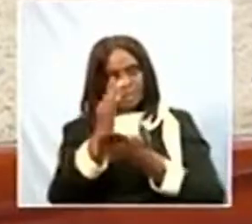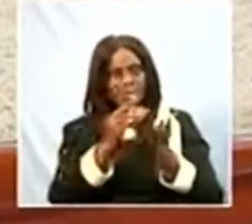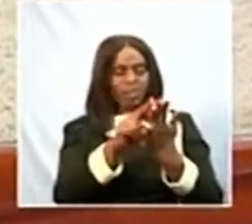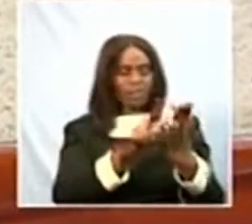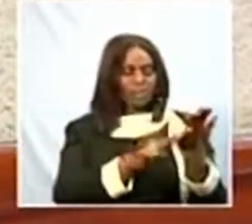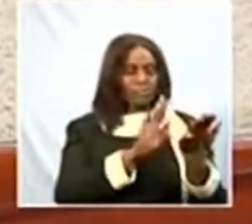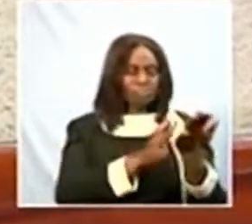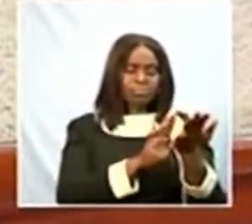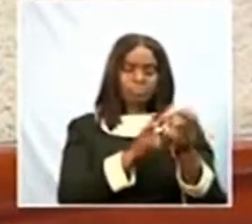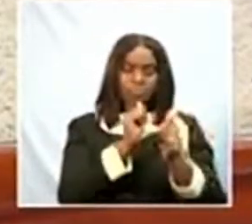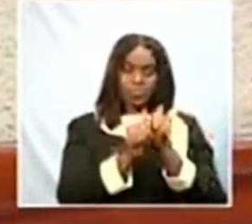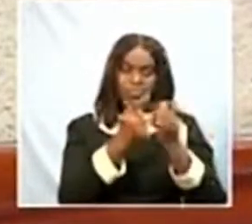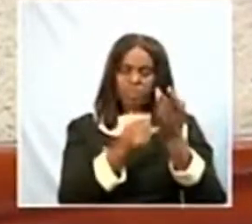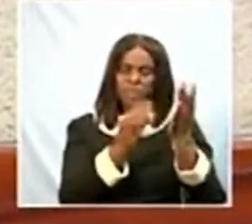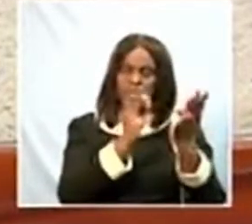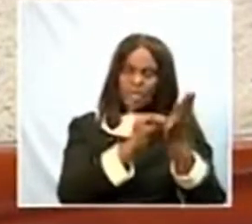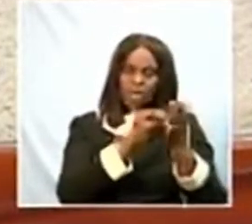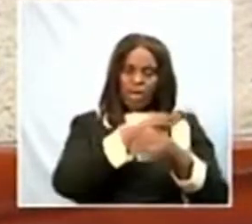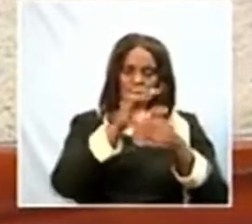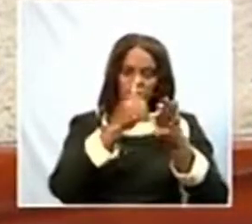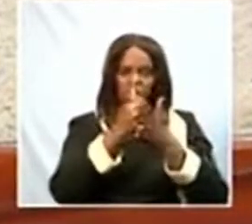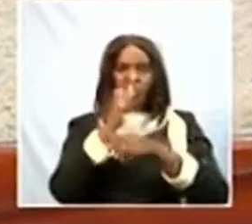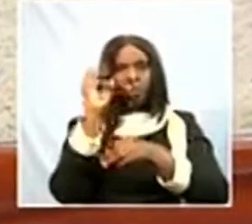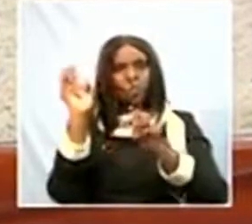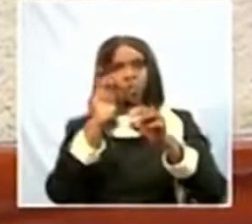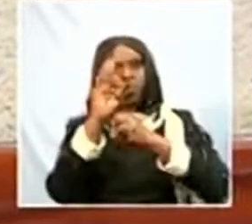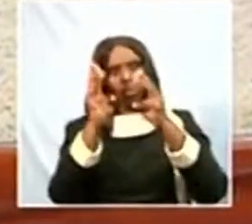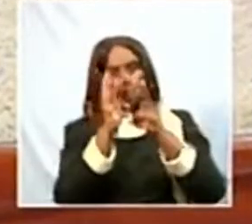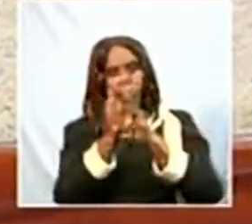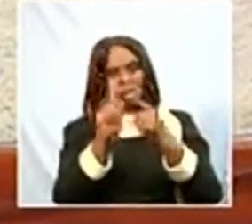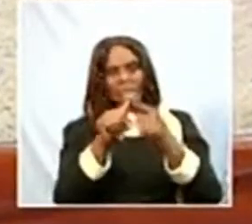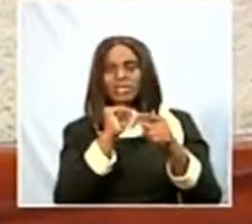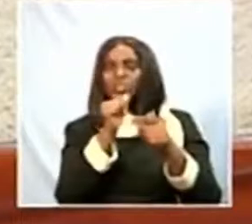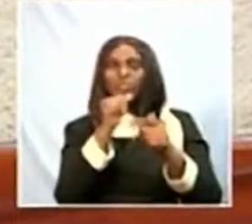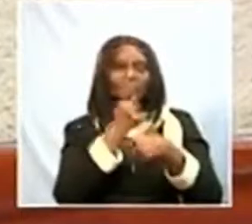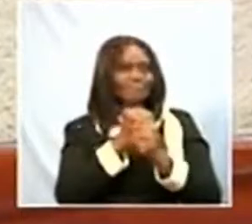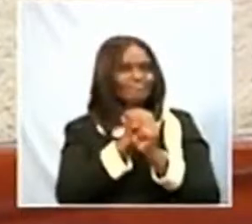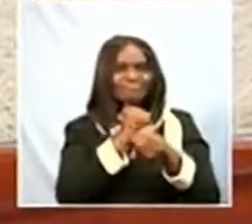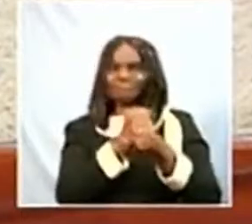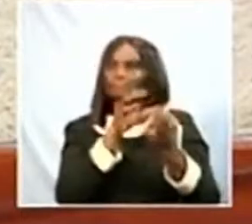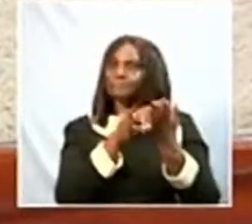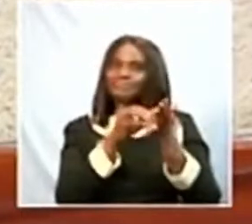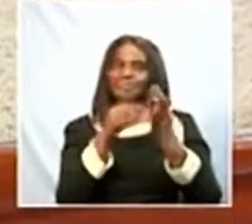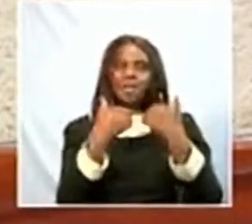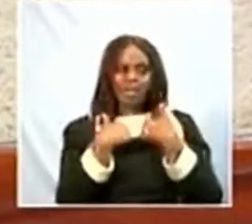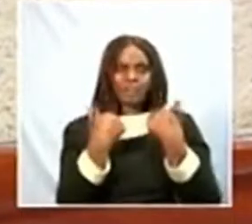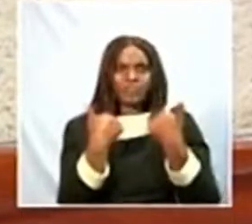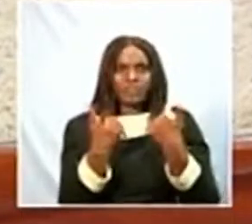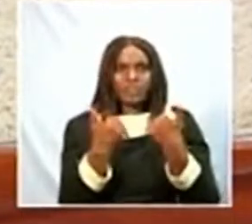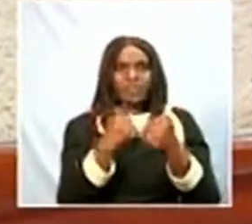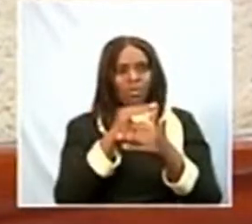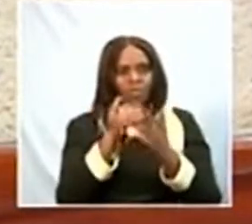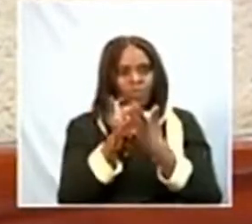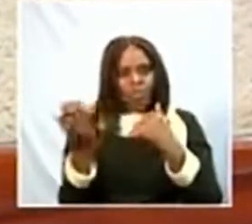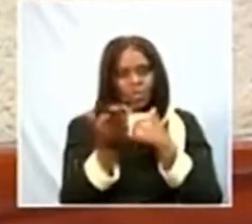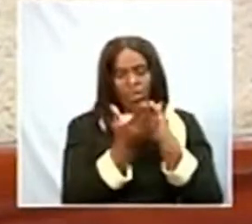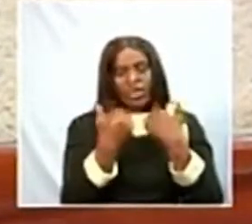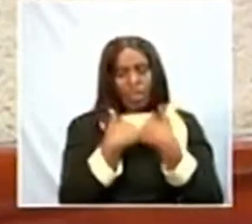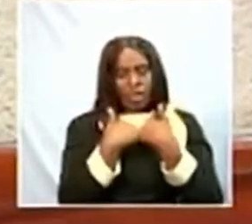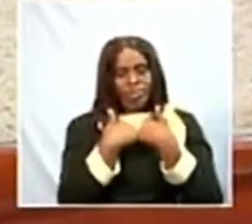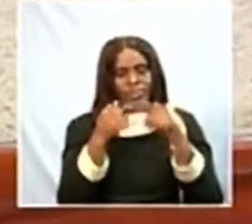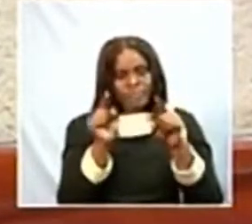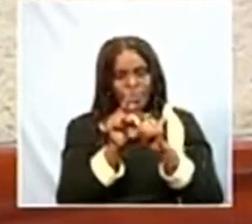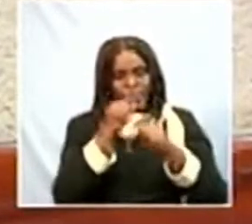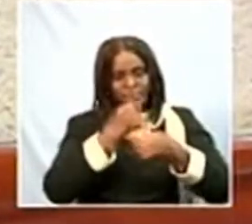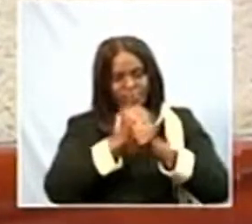regulations that have been put all around the world, although they cannot be enforced much as they are right now. We all throw litter around, knowingly